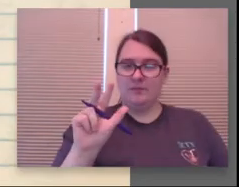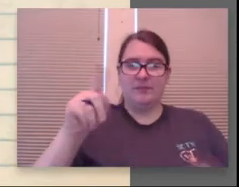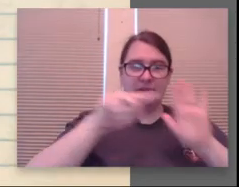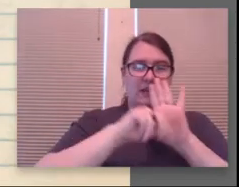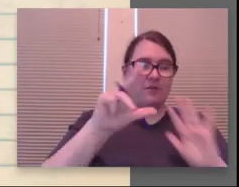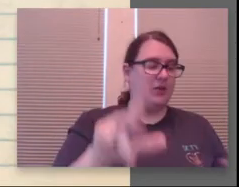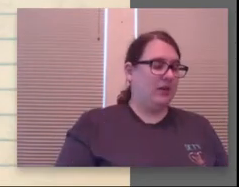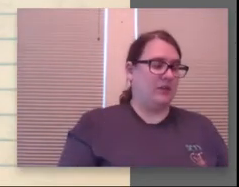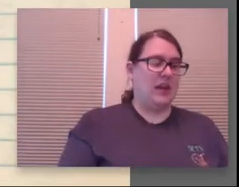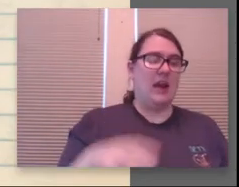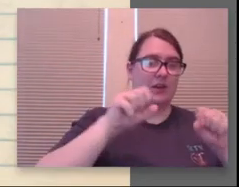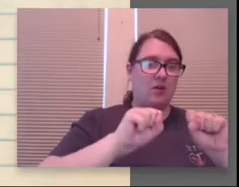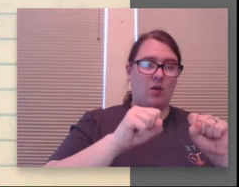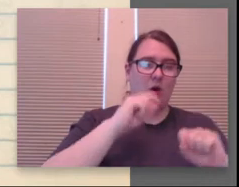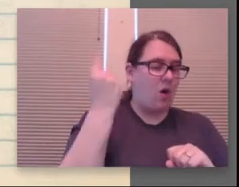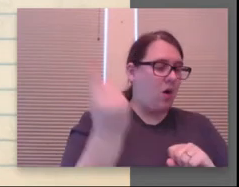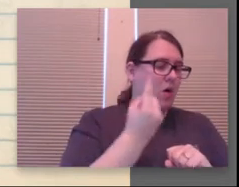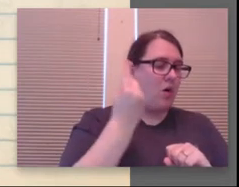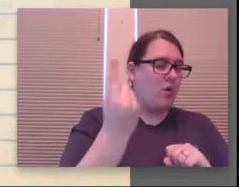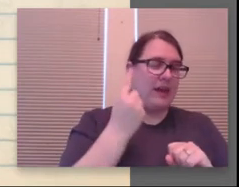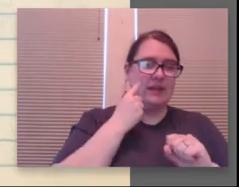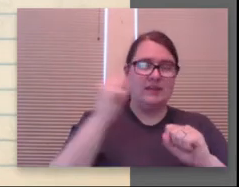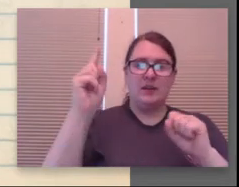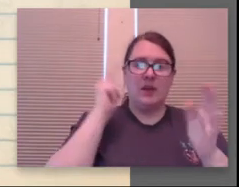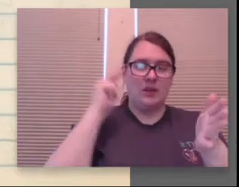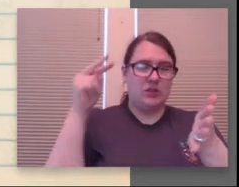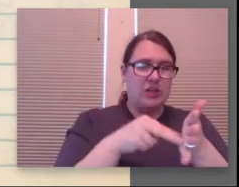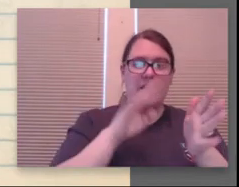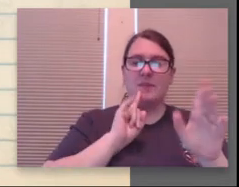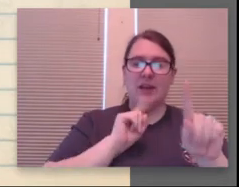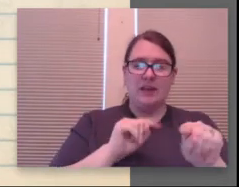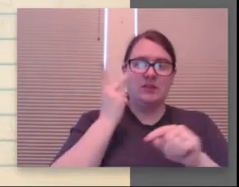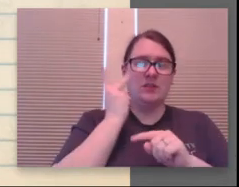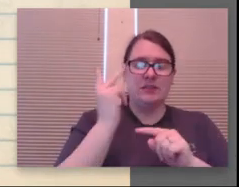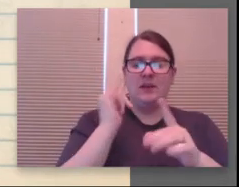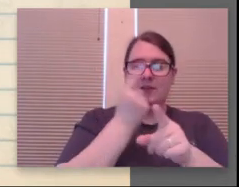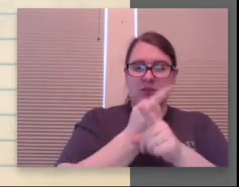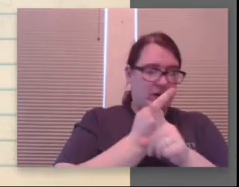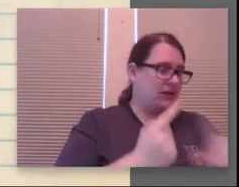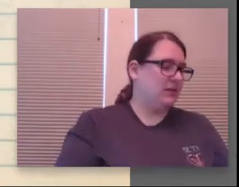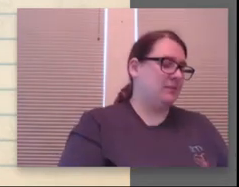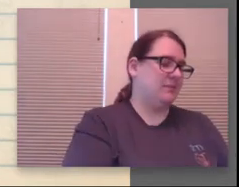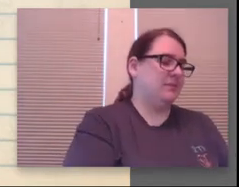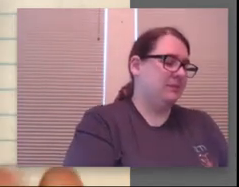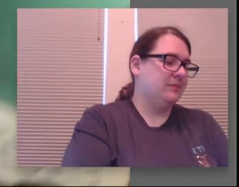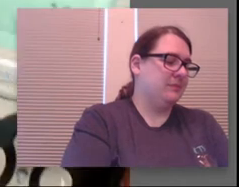3. -3. Okay, I can always check my answer to see if it's